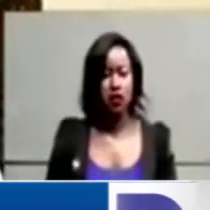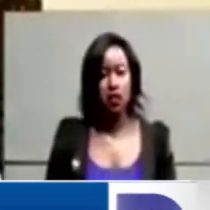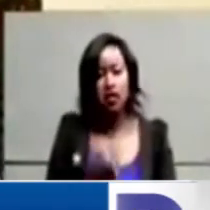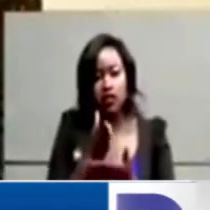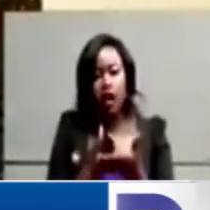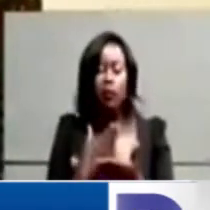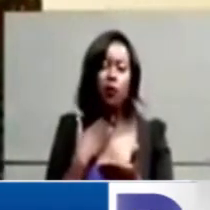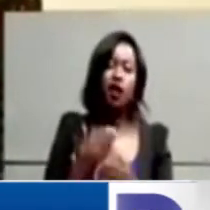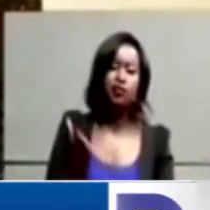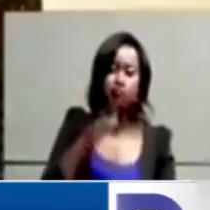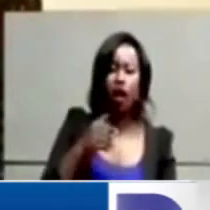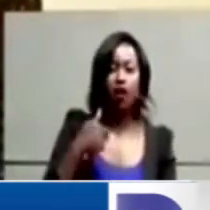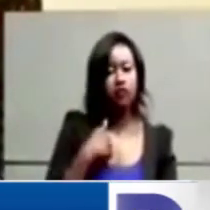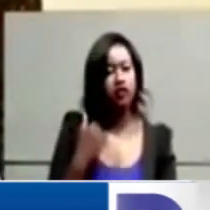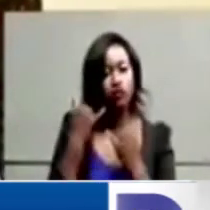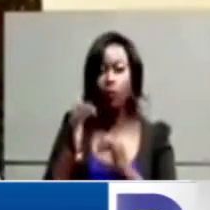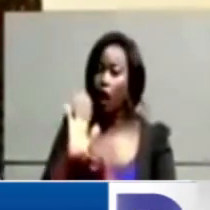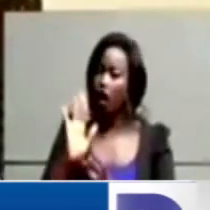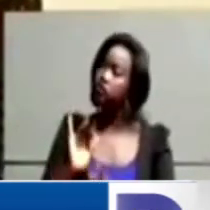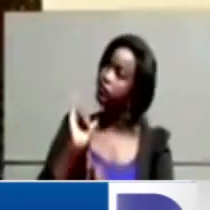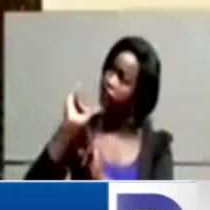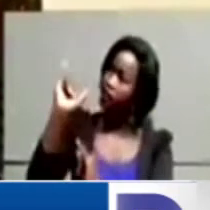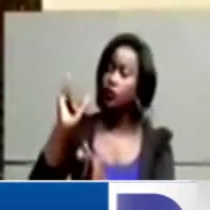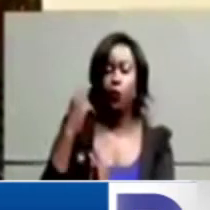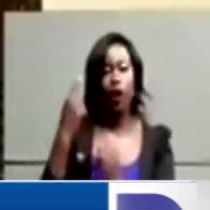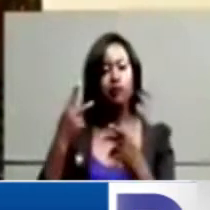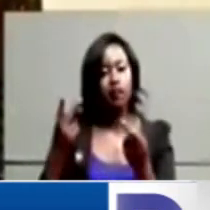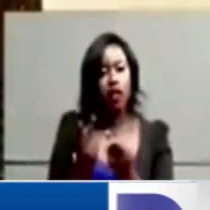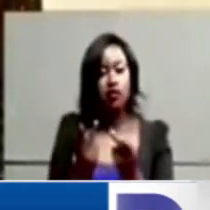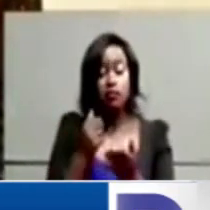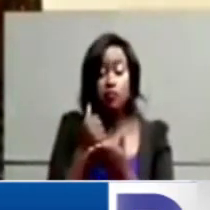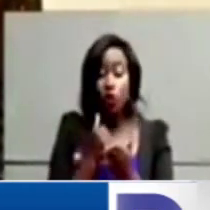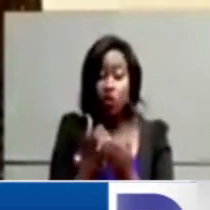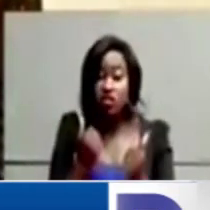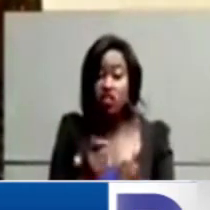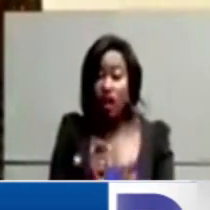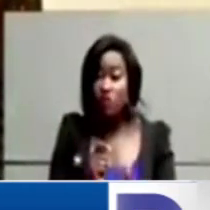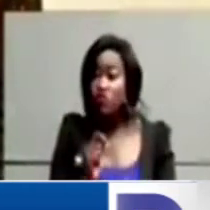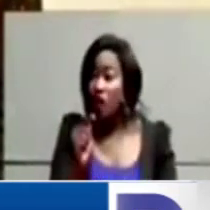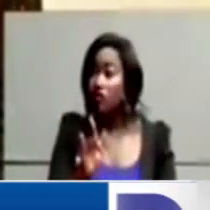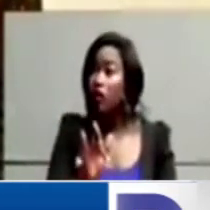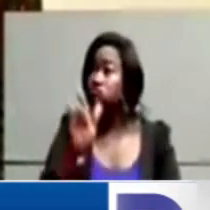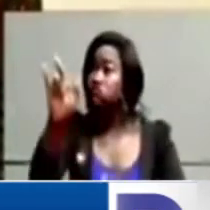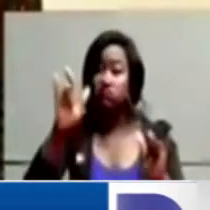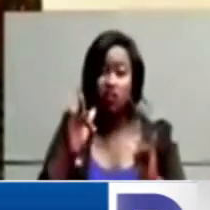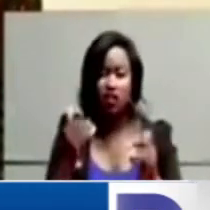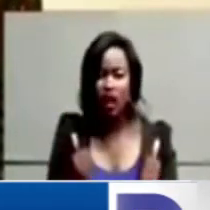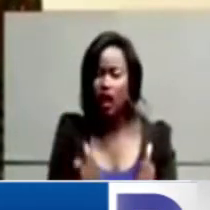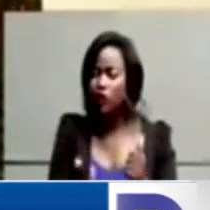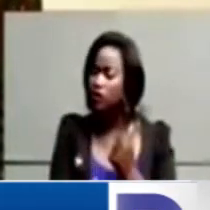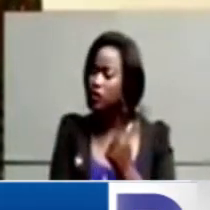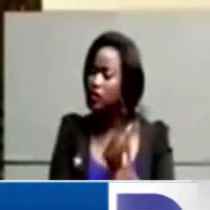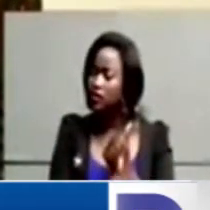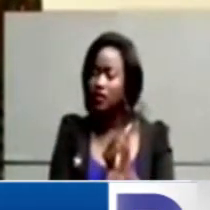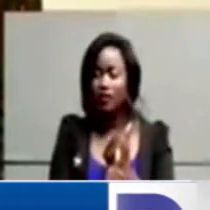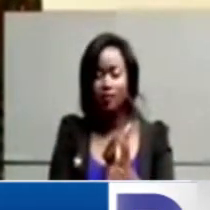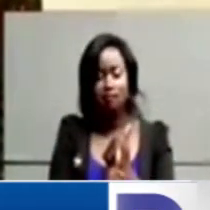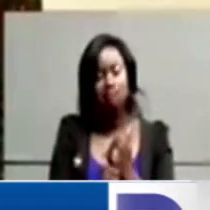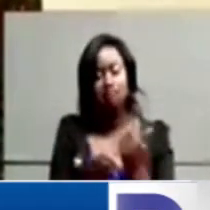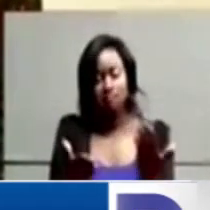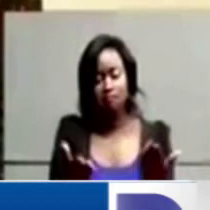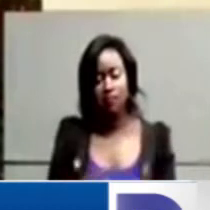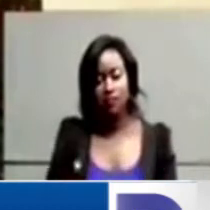know, whom we have had to tell to stay there. Well, some wanted to come back. We said, no, no, you stay. Stay in one